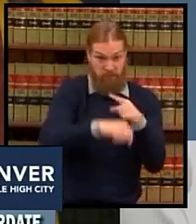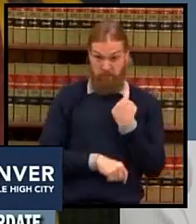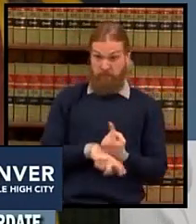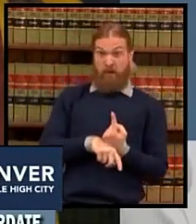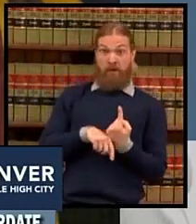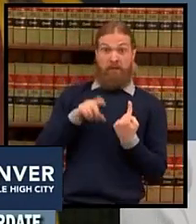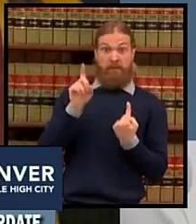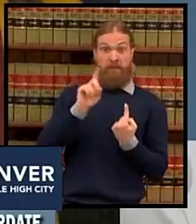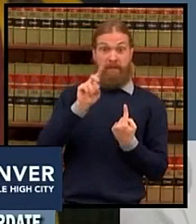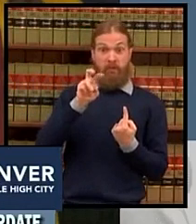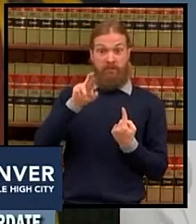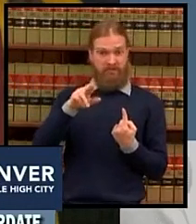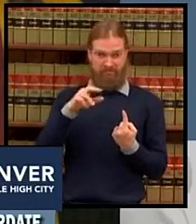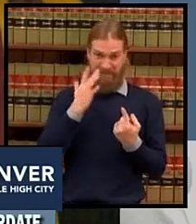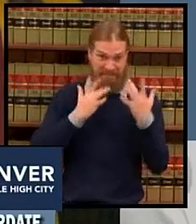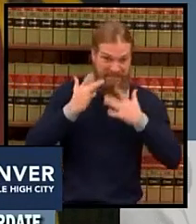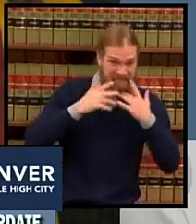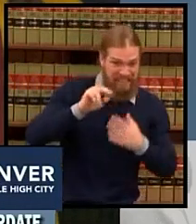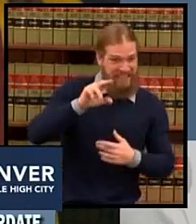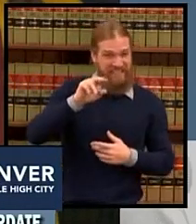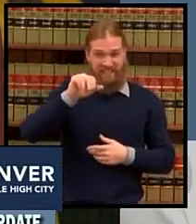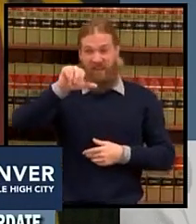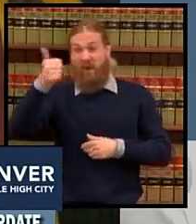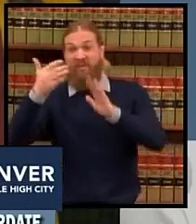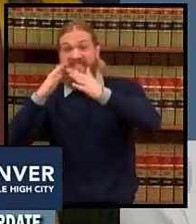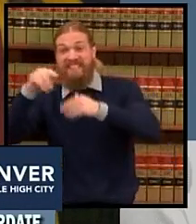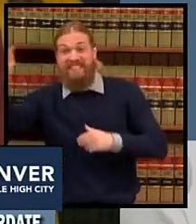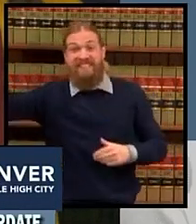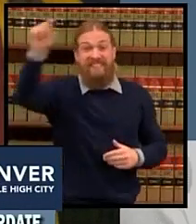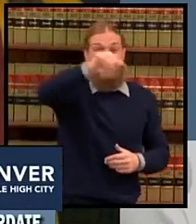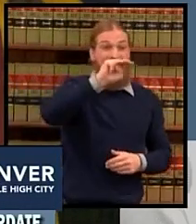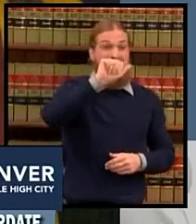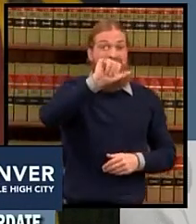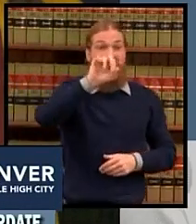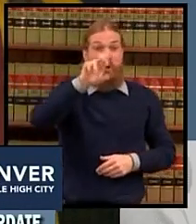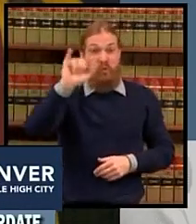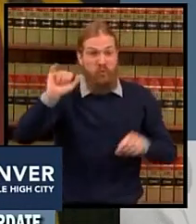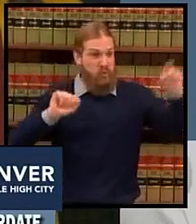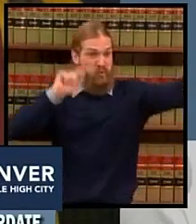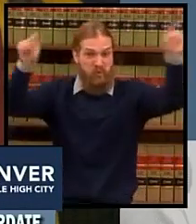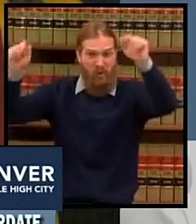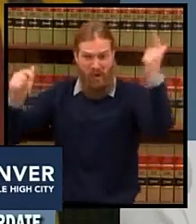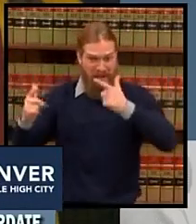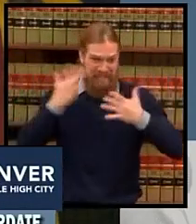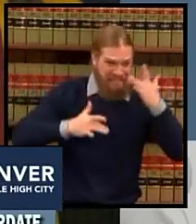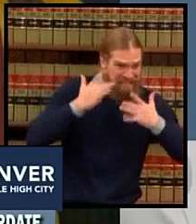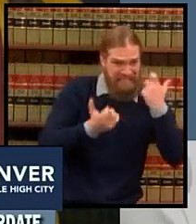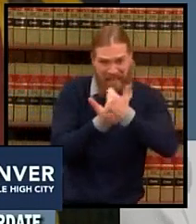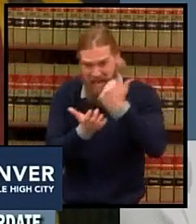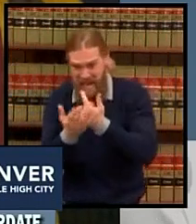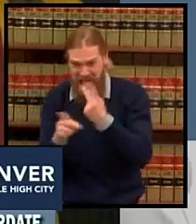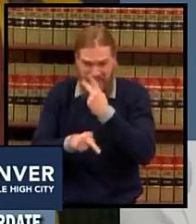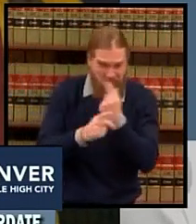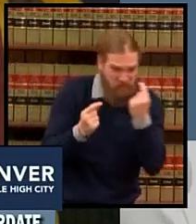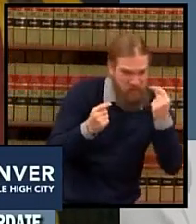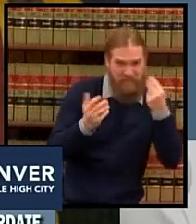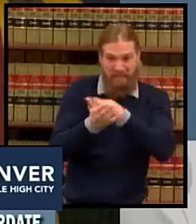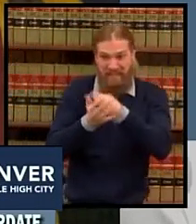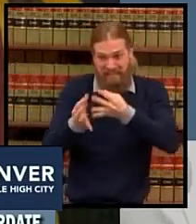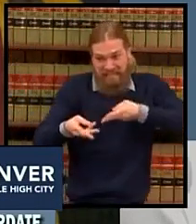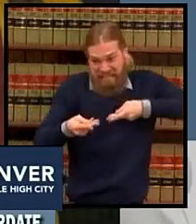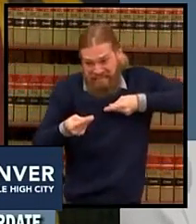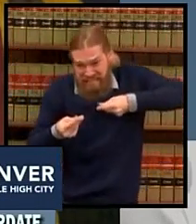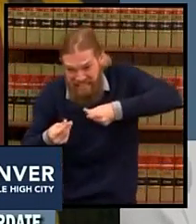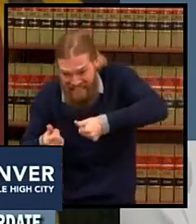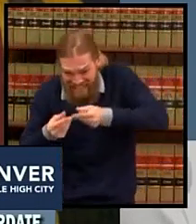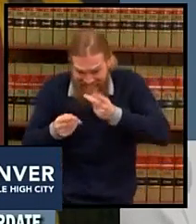country, and there are some cities like Denver who are on the financial edge trying to figure out how we're going to continue to address the needs of the